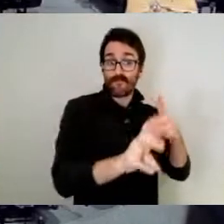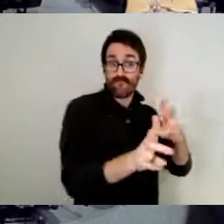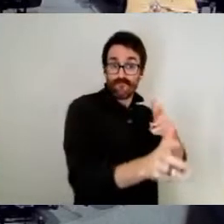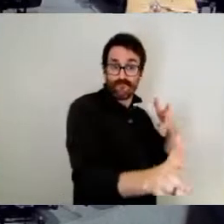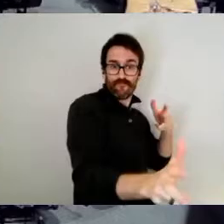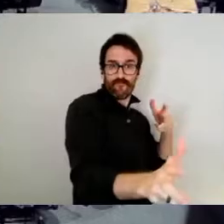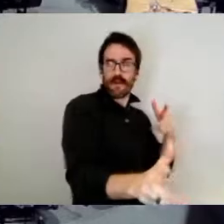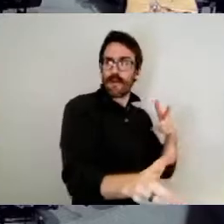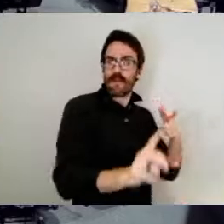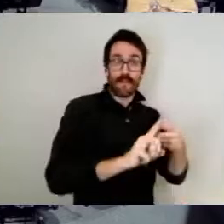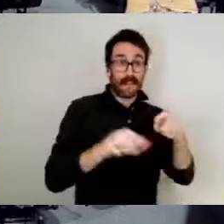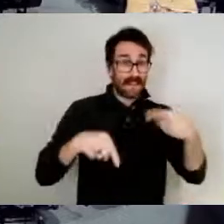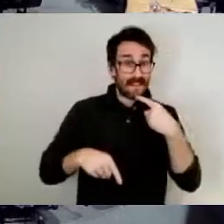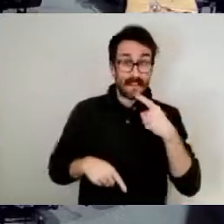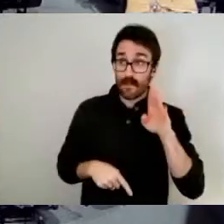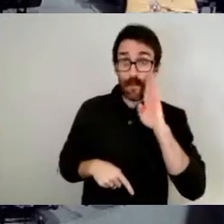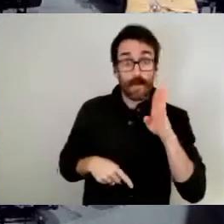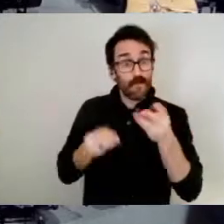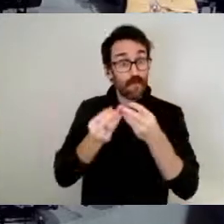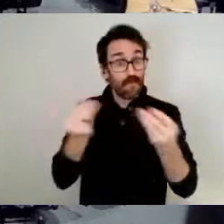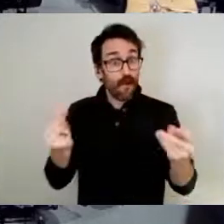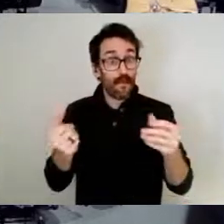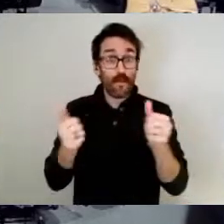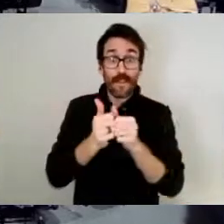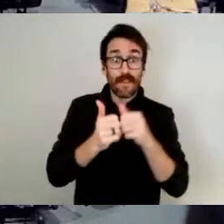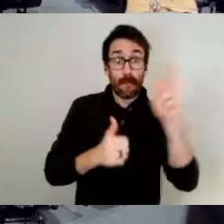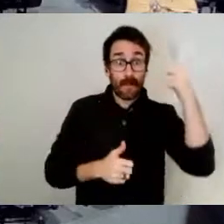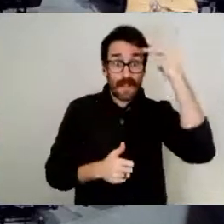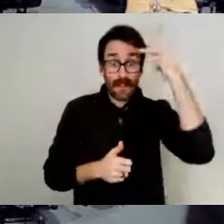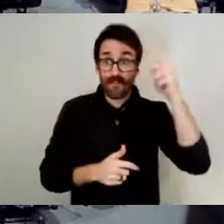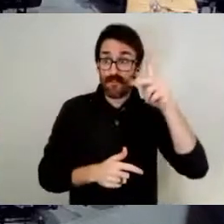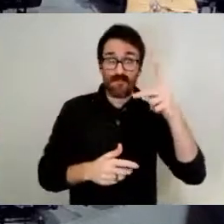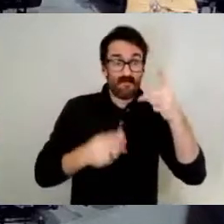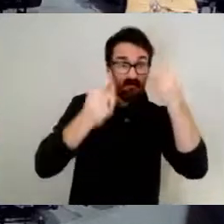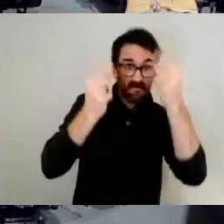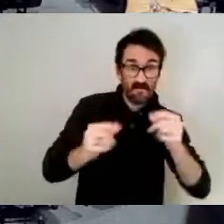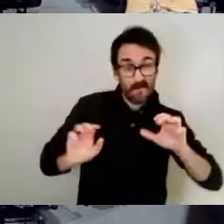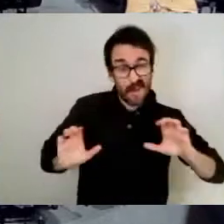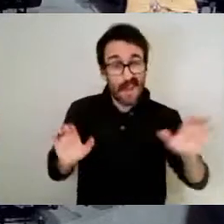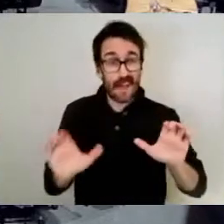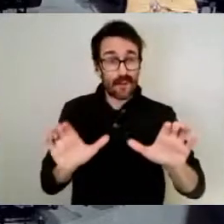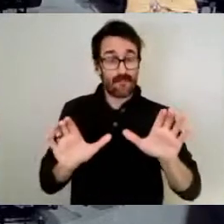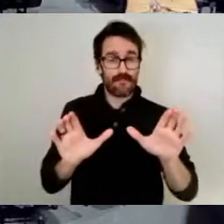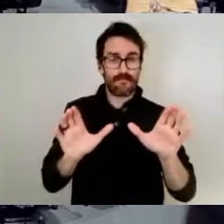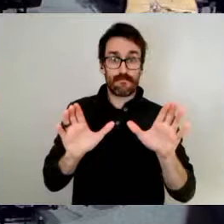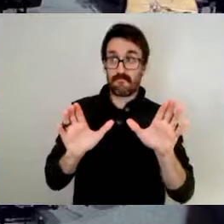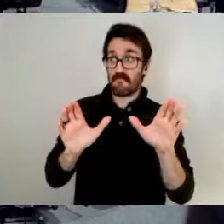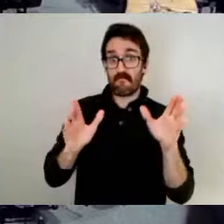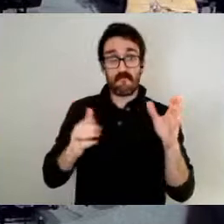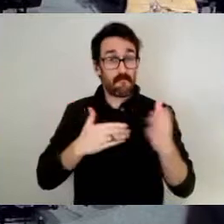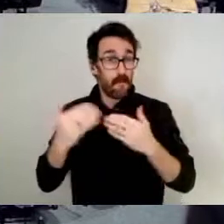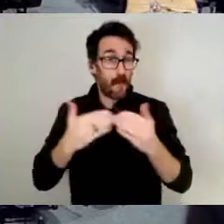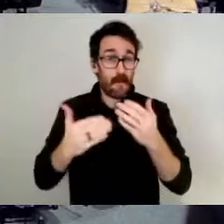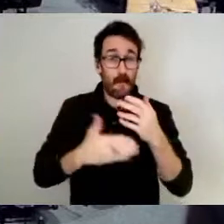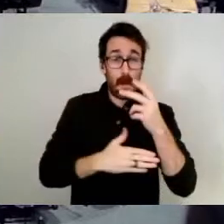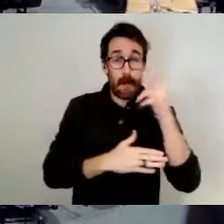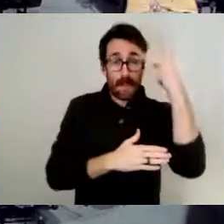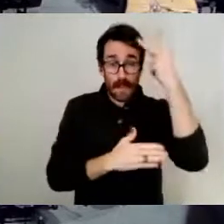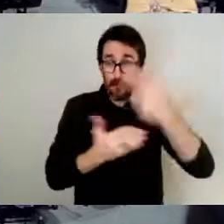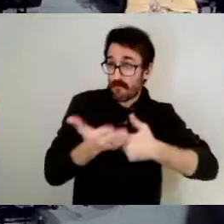a representative for the Freedom Convoy said at an event. Paul, we hear you very well. Mayor, can you hear